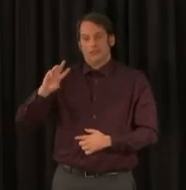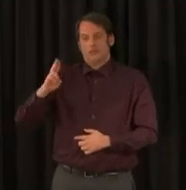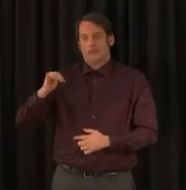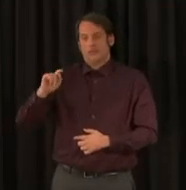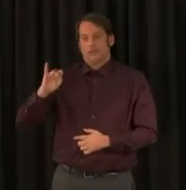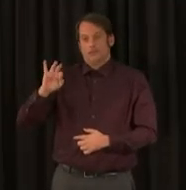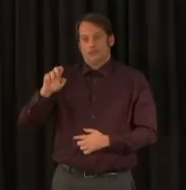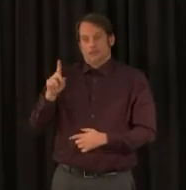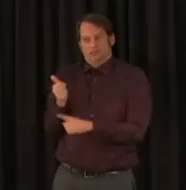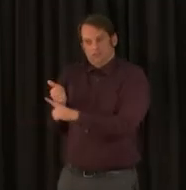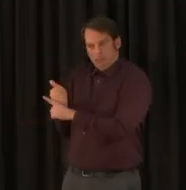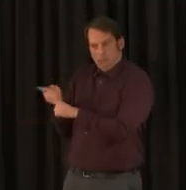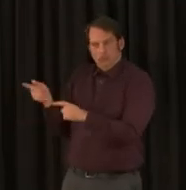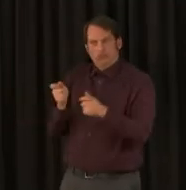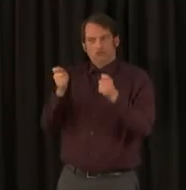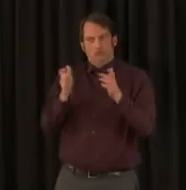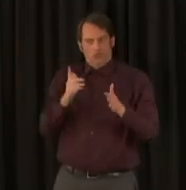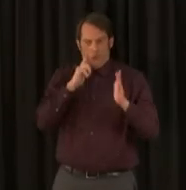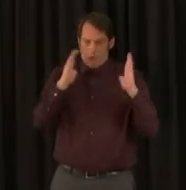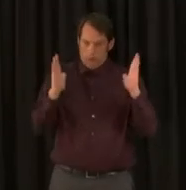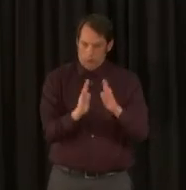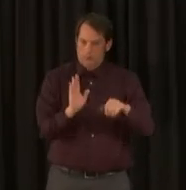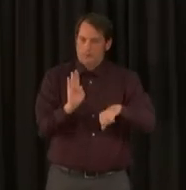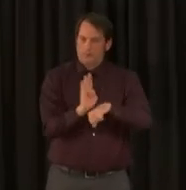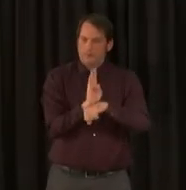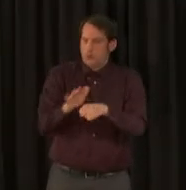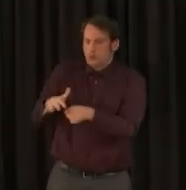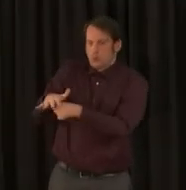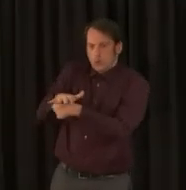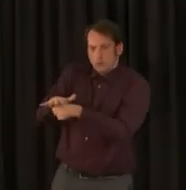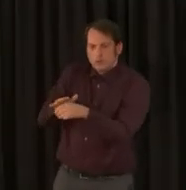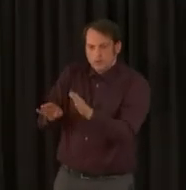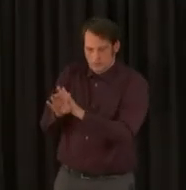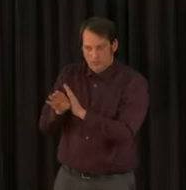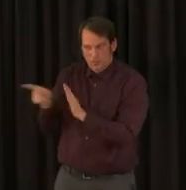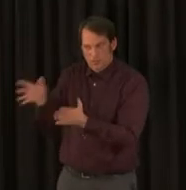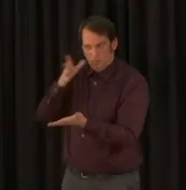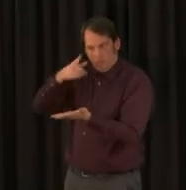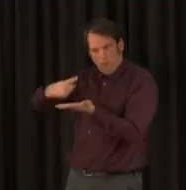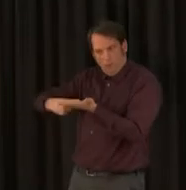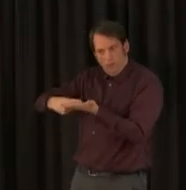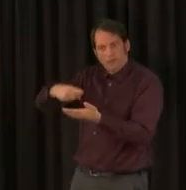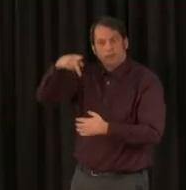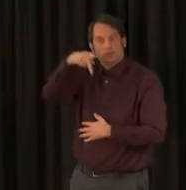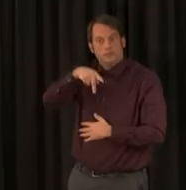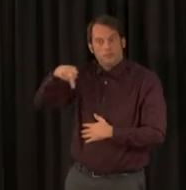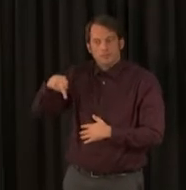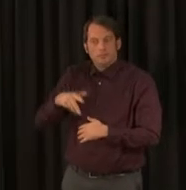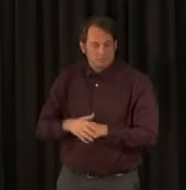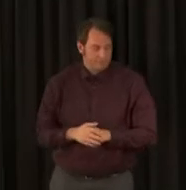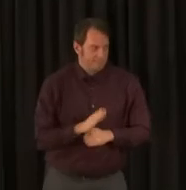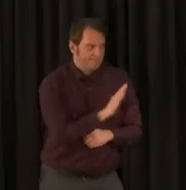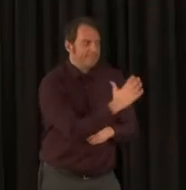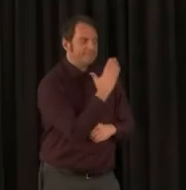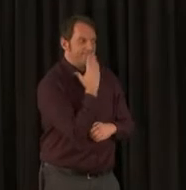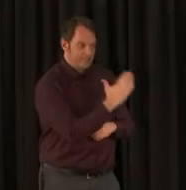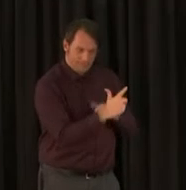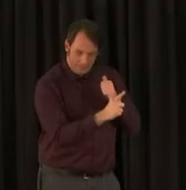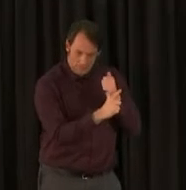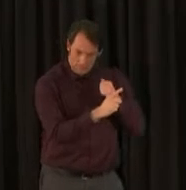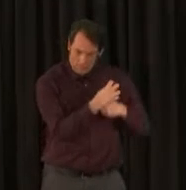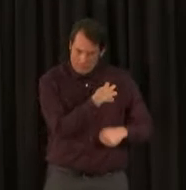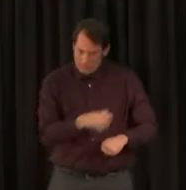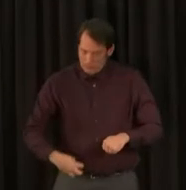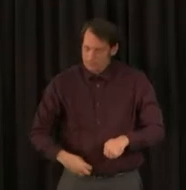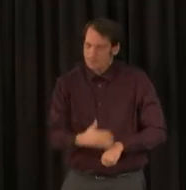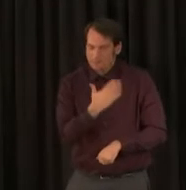Development, to get us started in our conversation about PPP. Thank you, Deputy Mayor. It's a pleasure to be here